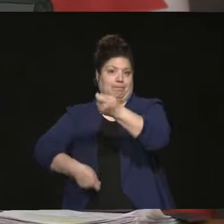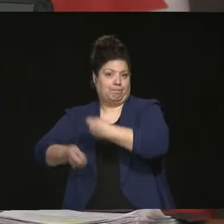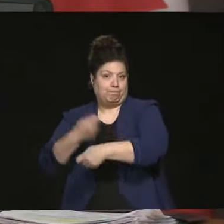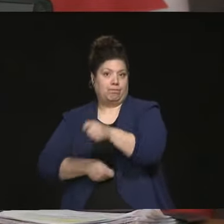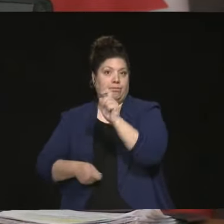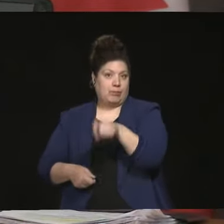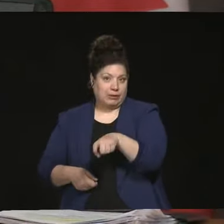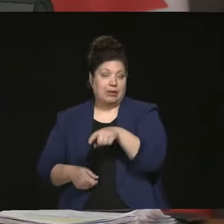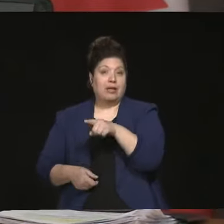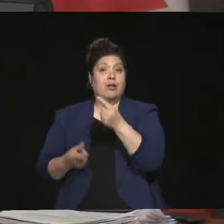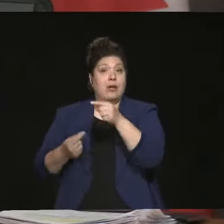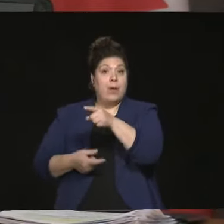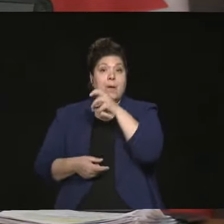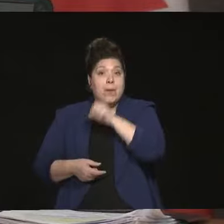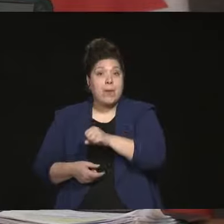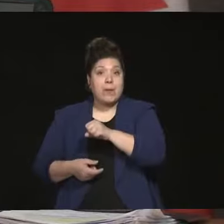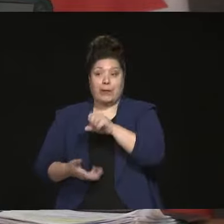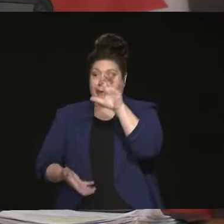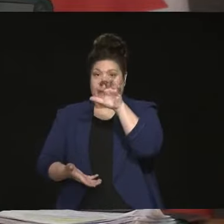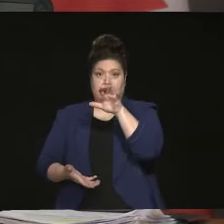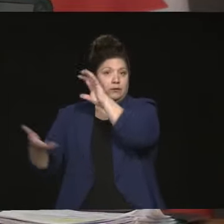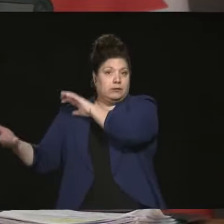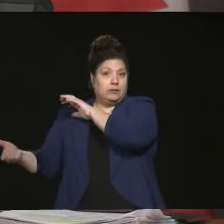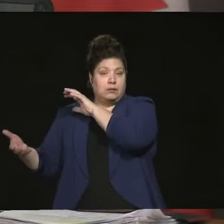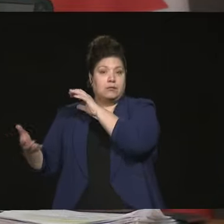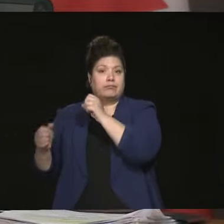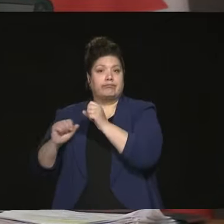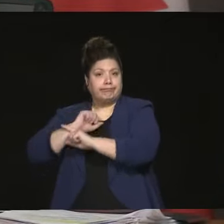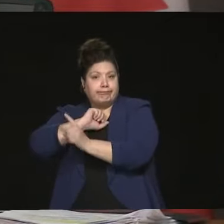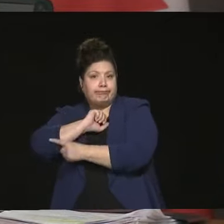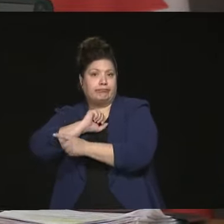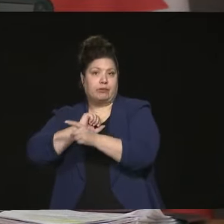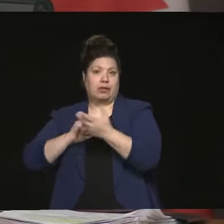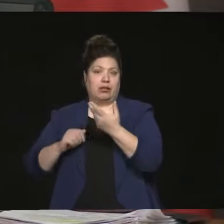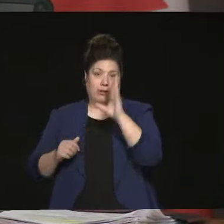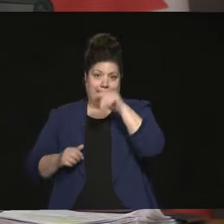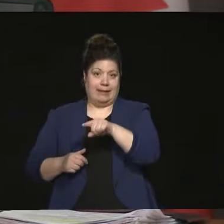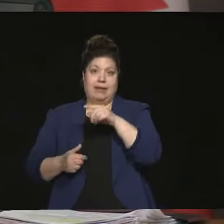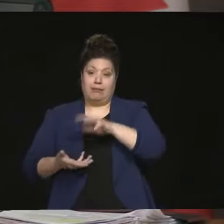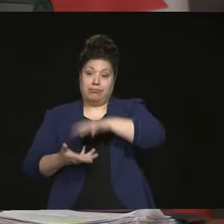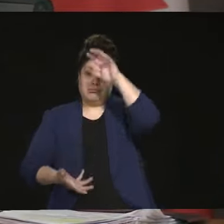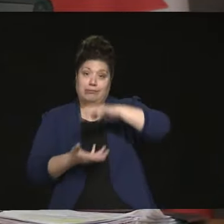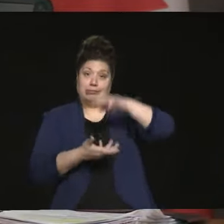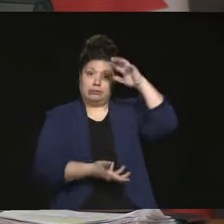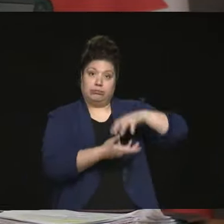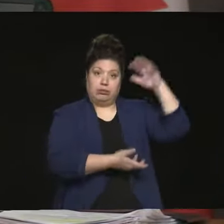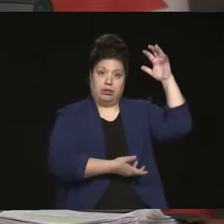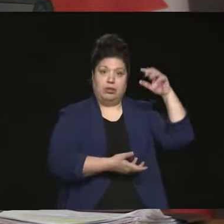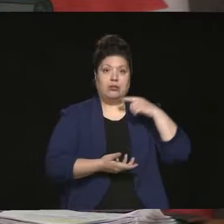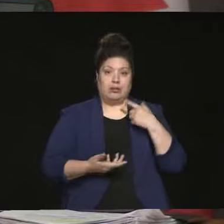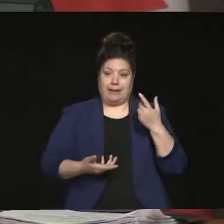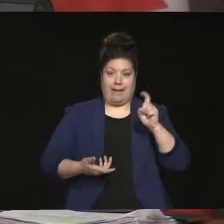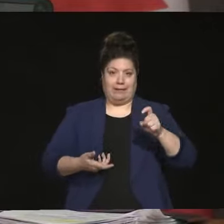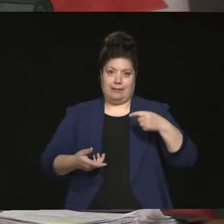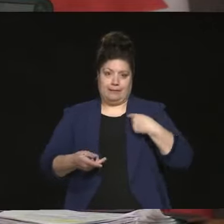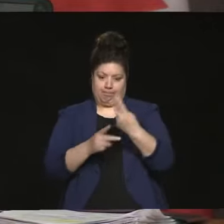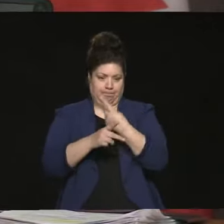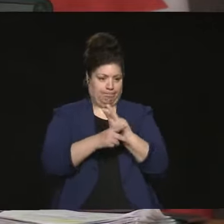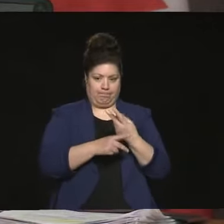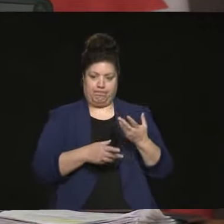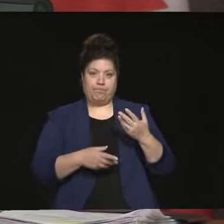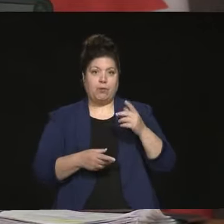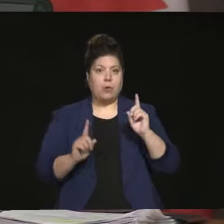a lot of space, but you have to sort of manage that. And, obviously there's sort of a backup, if you like, then perhaps to